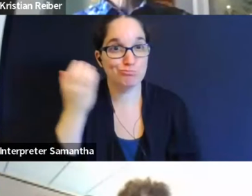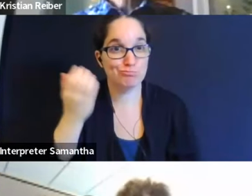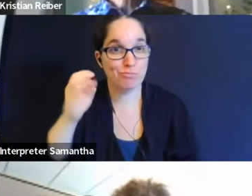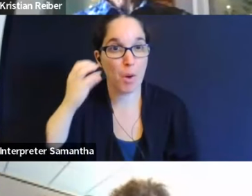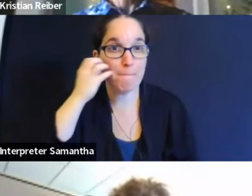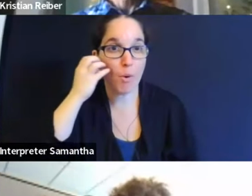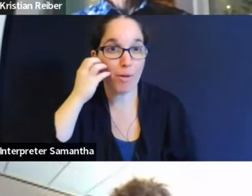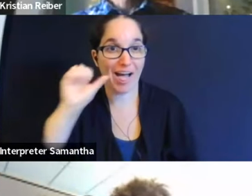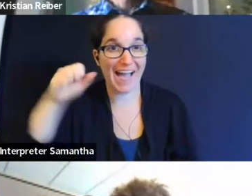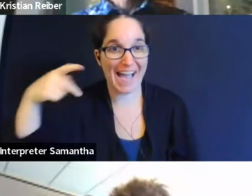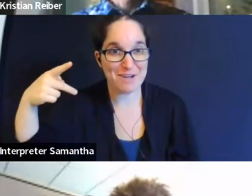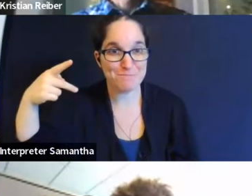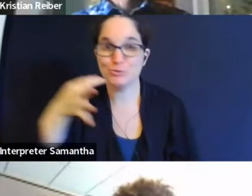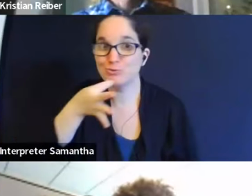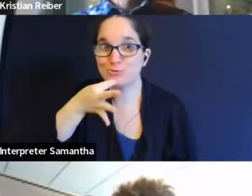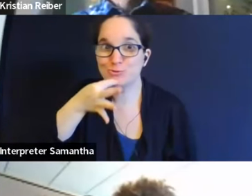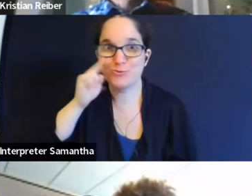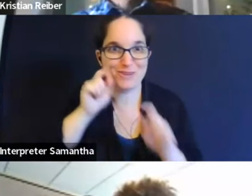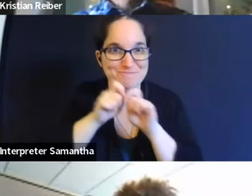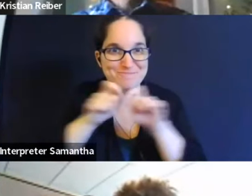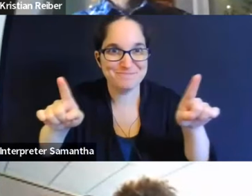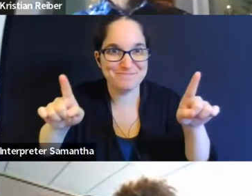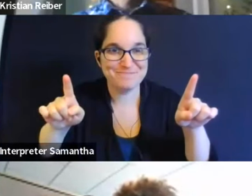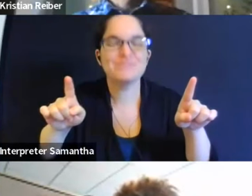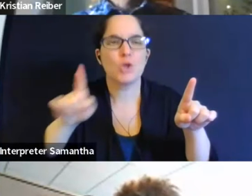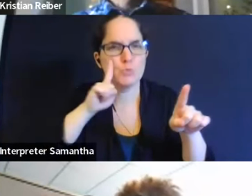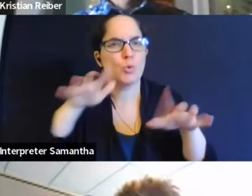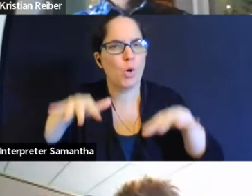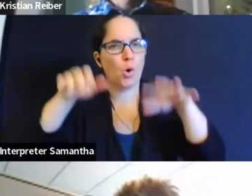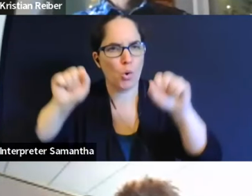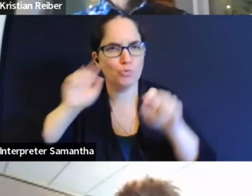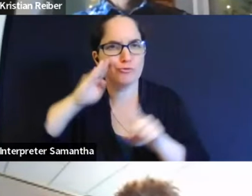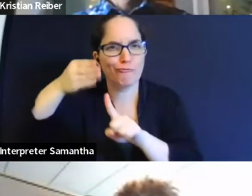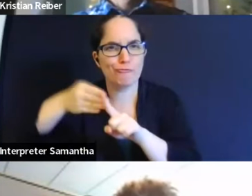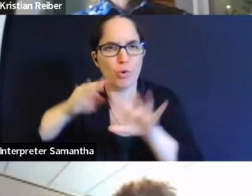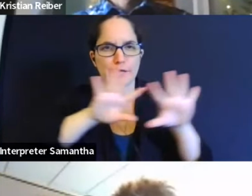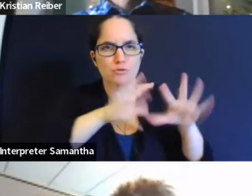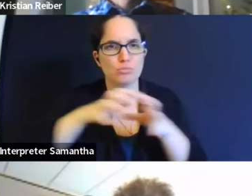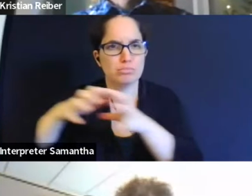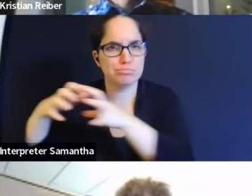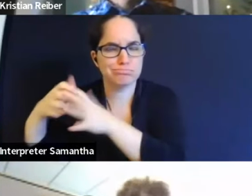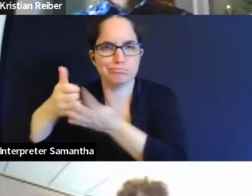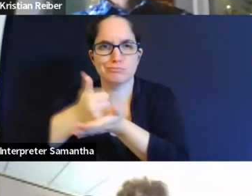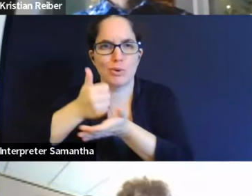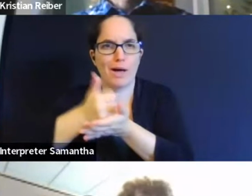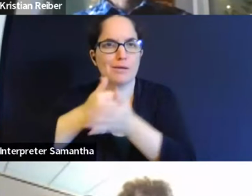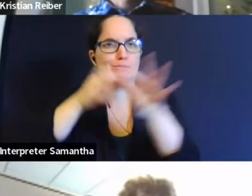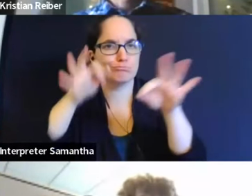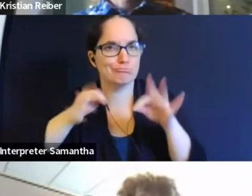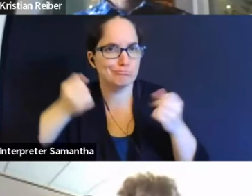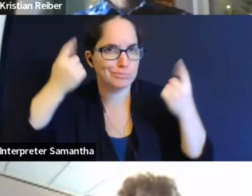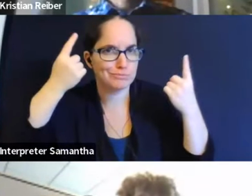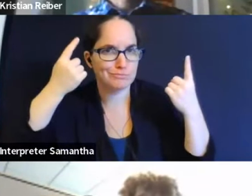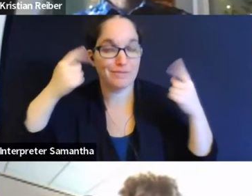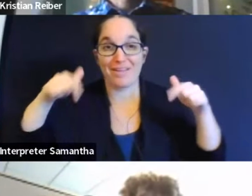new on the horizon that we're going to be having some focus groups on. And also, this is not the